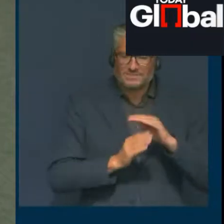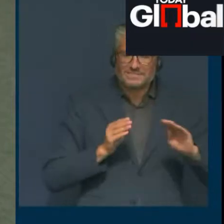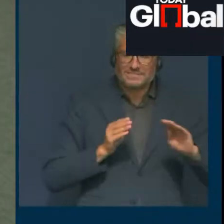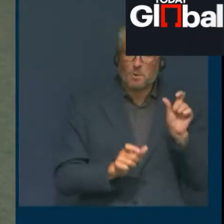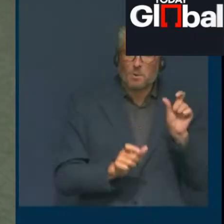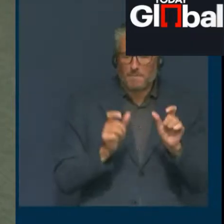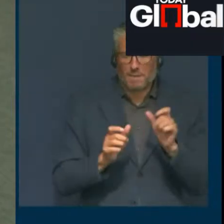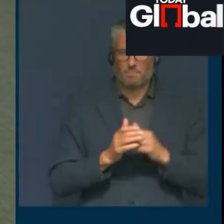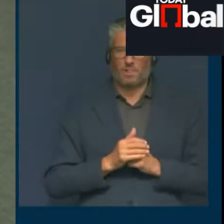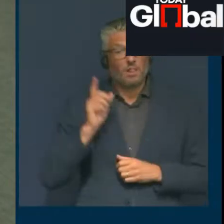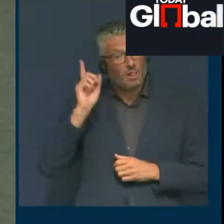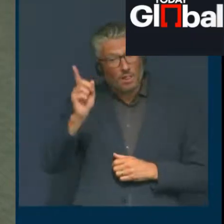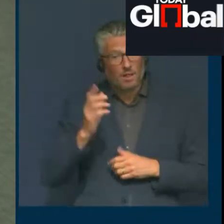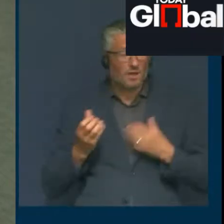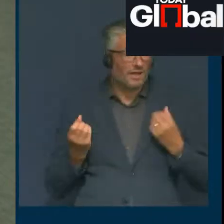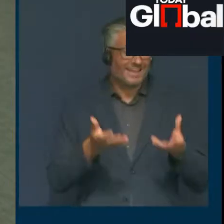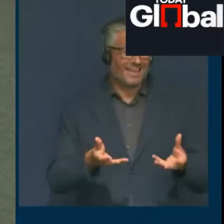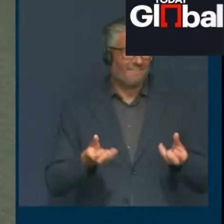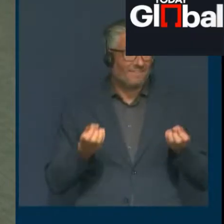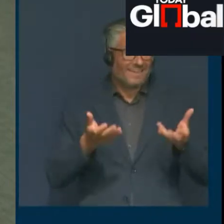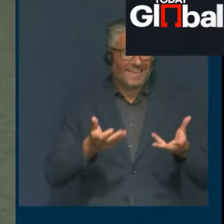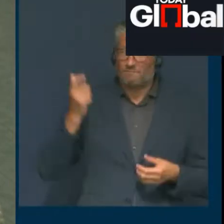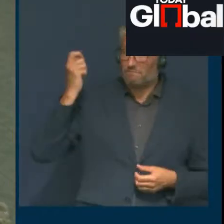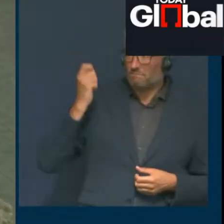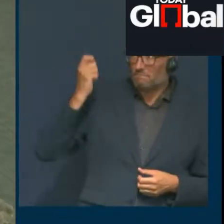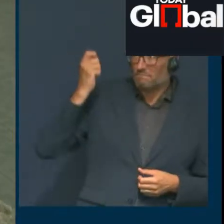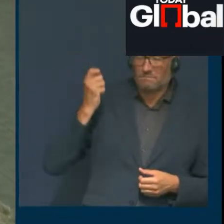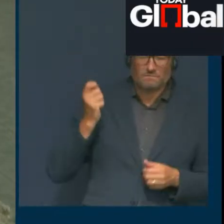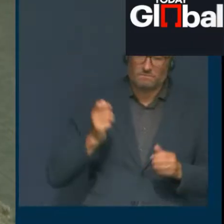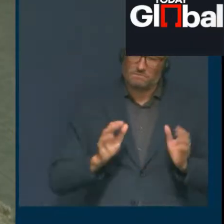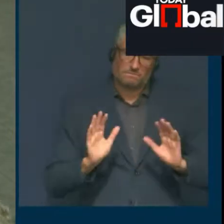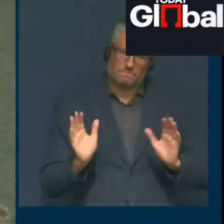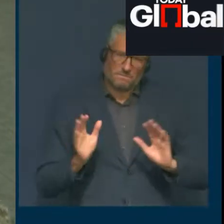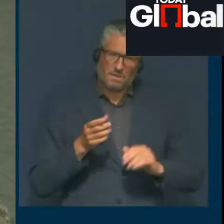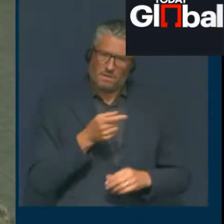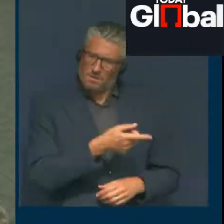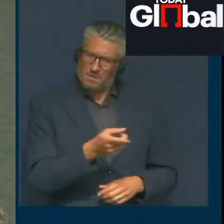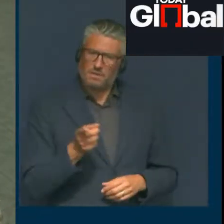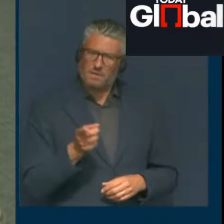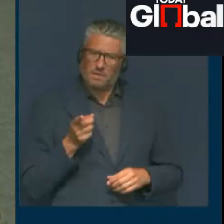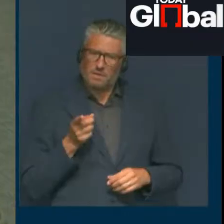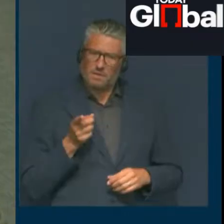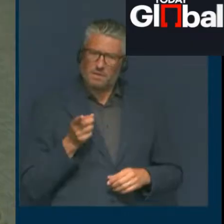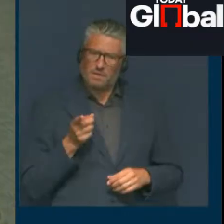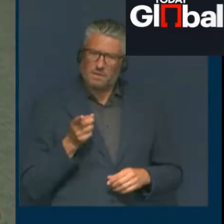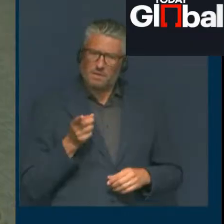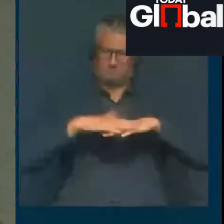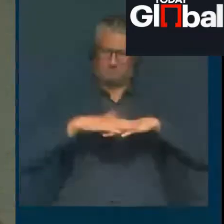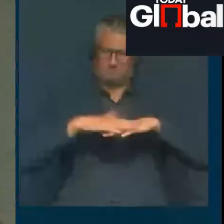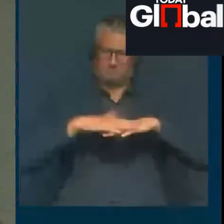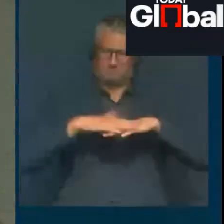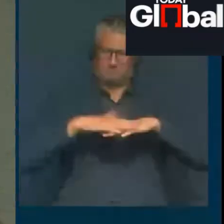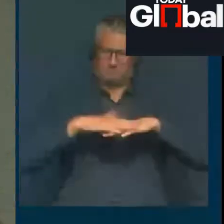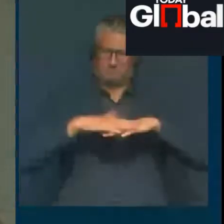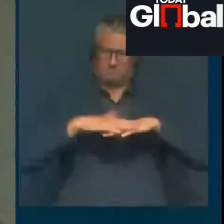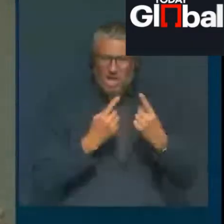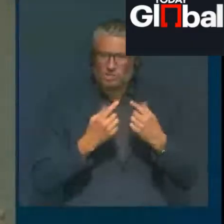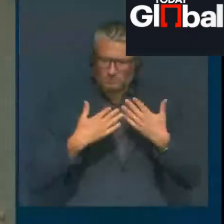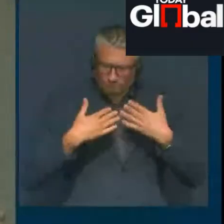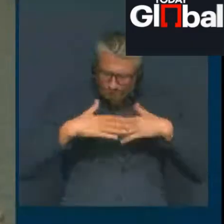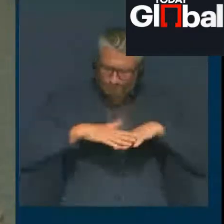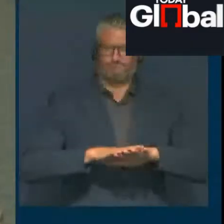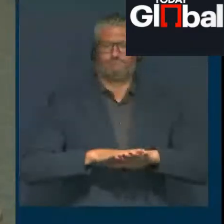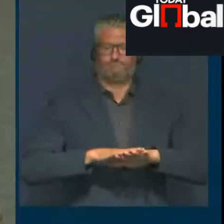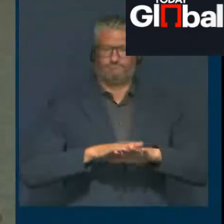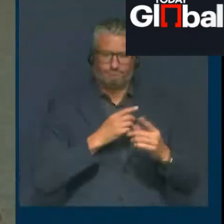and programs, but an integral part and partners in the discussions and